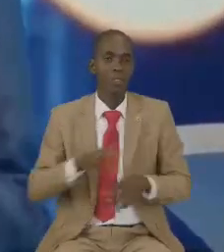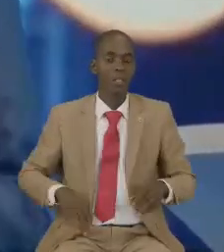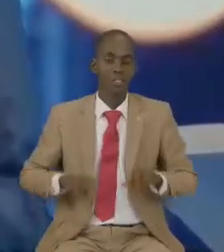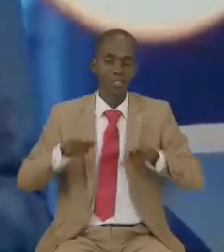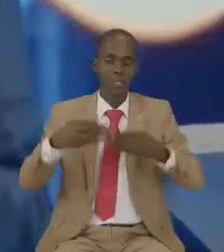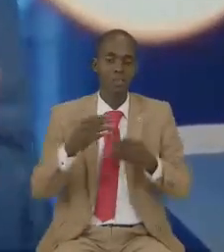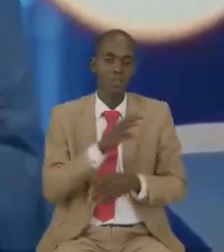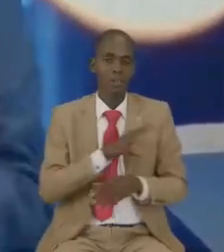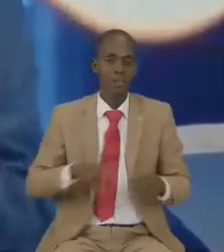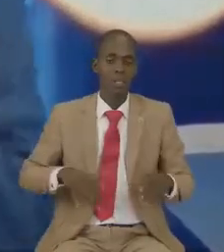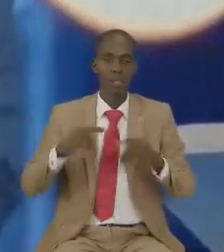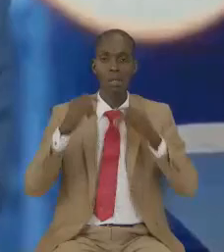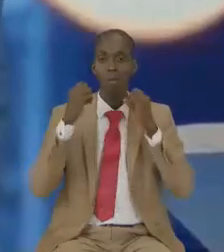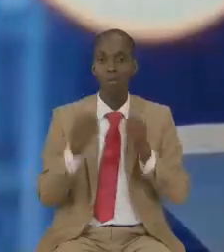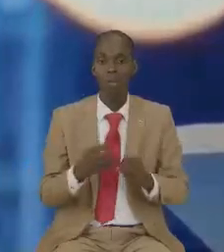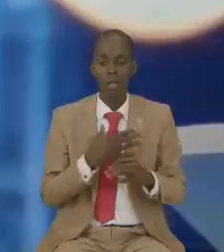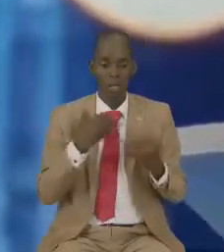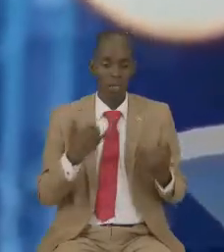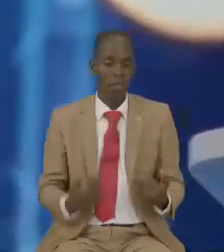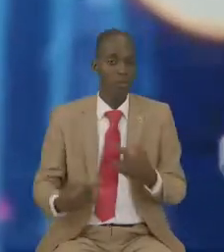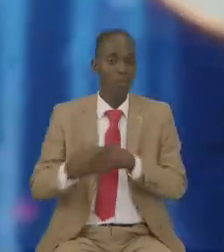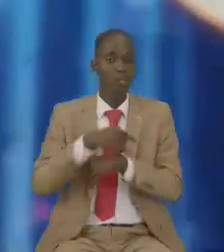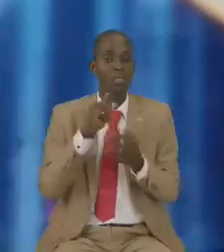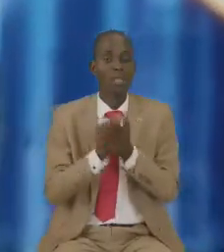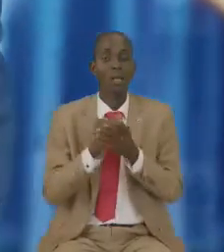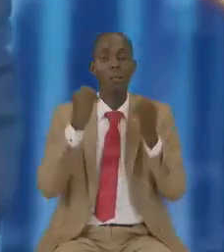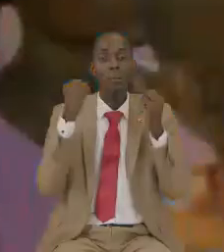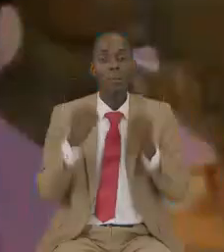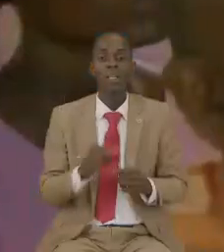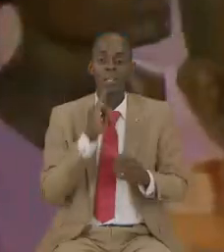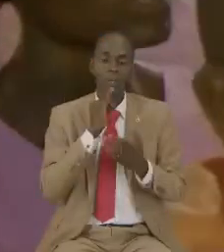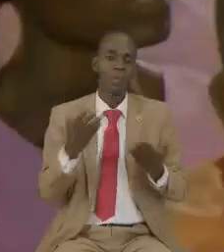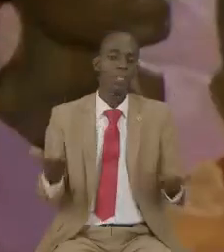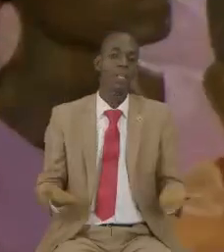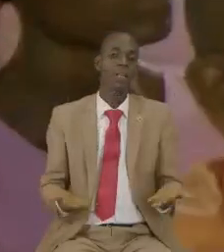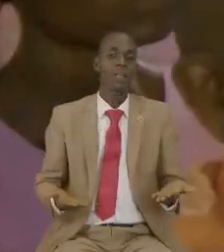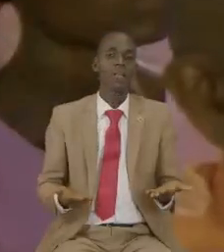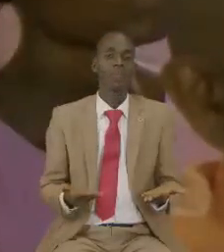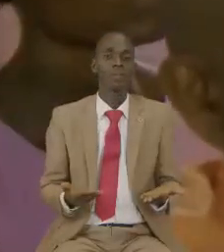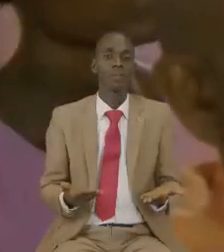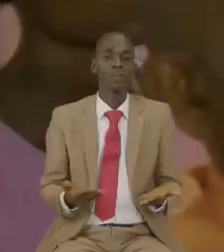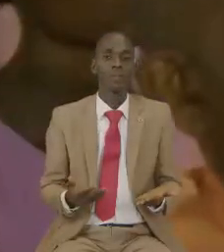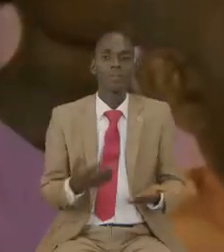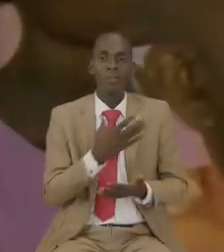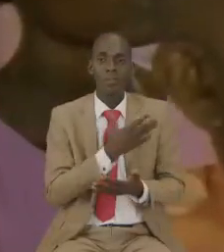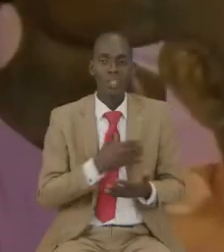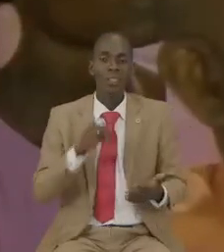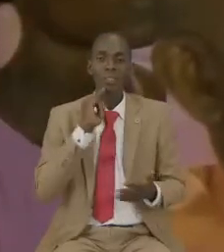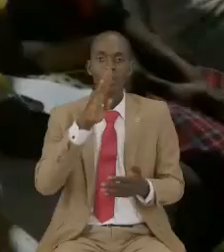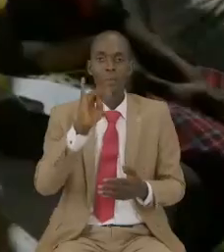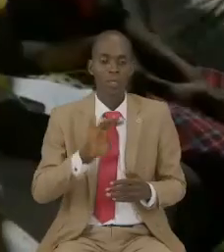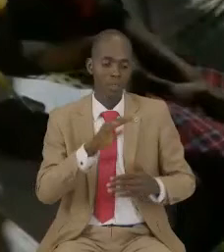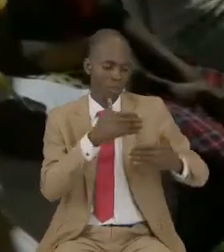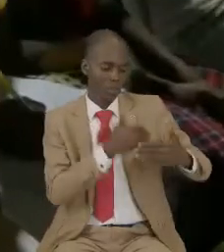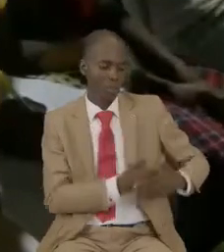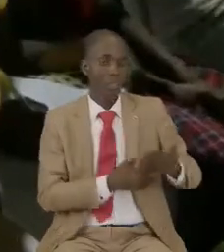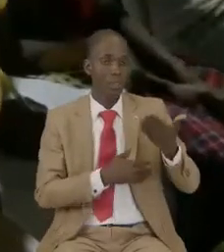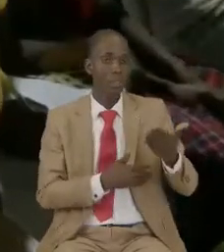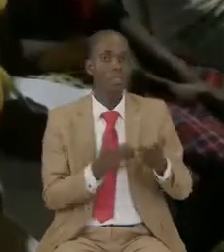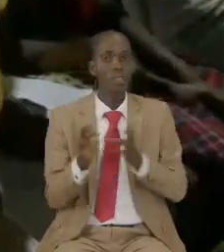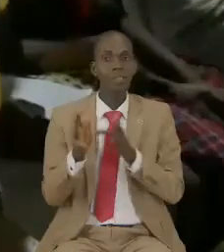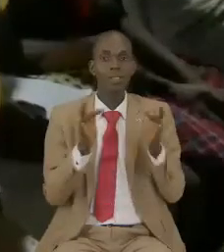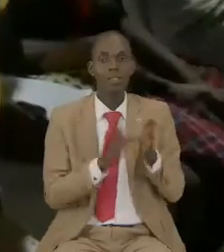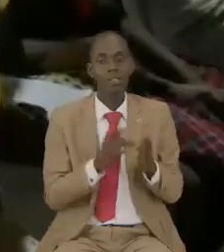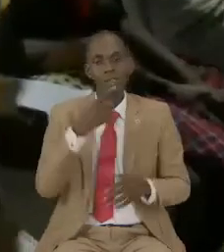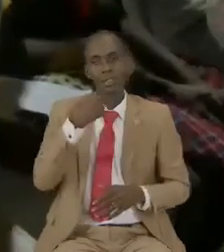him. And today, that power is here. And it's by your side there. Jesus